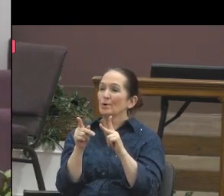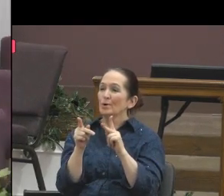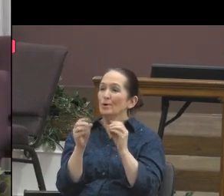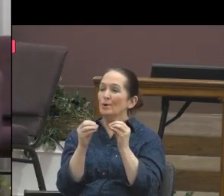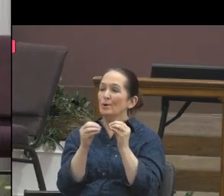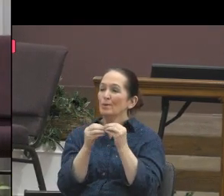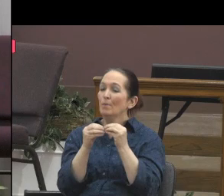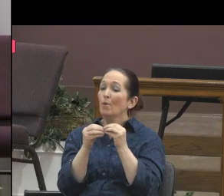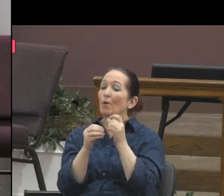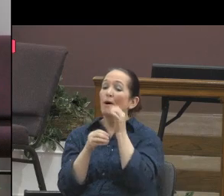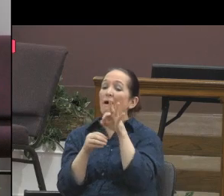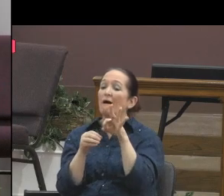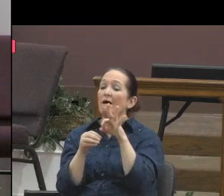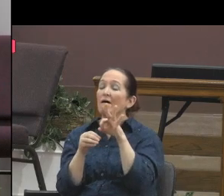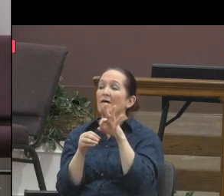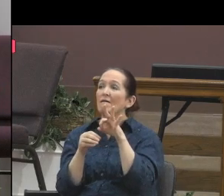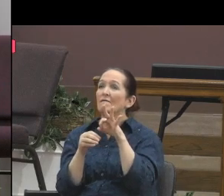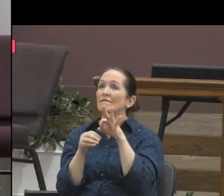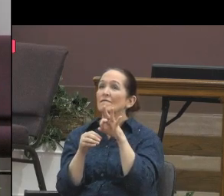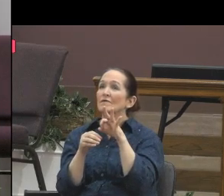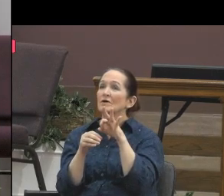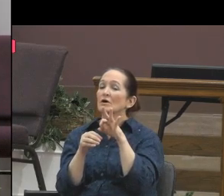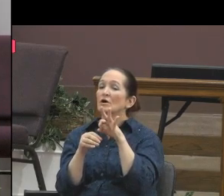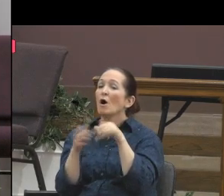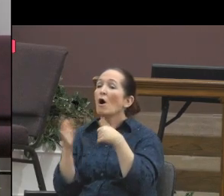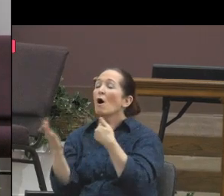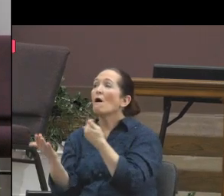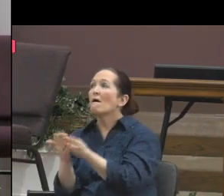There are more of the all